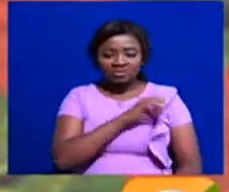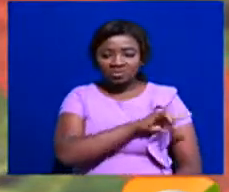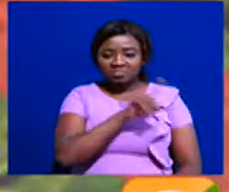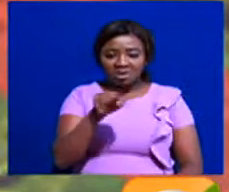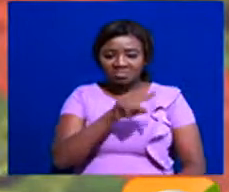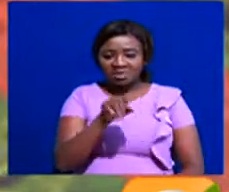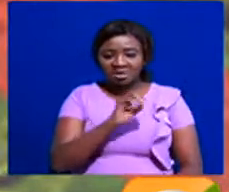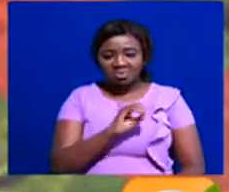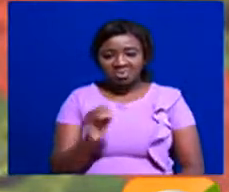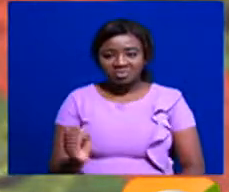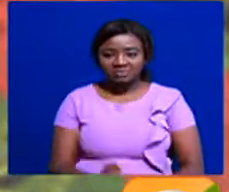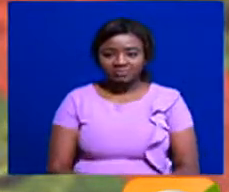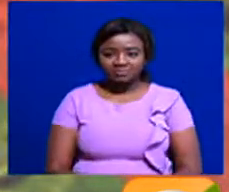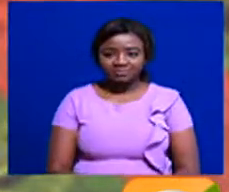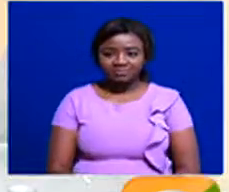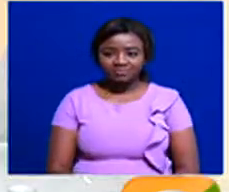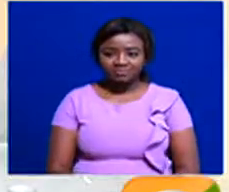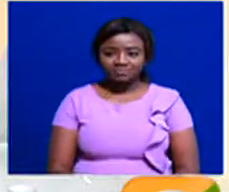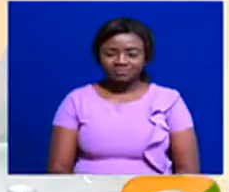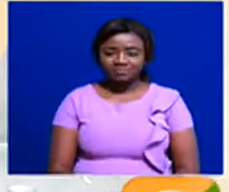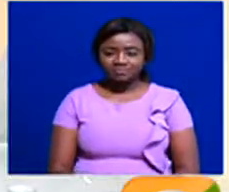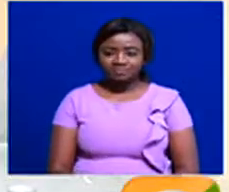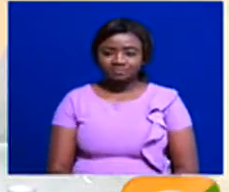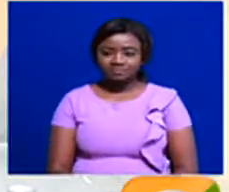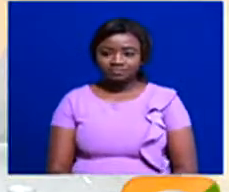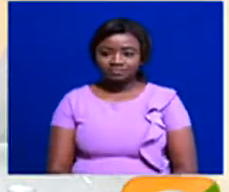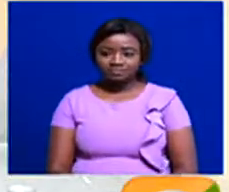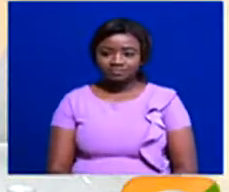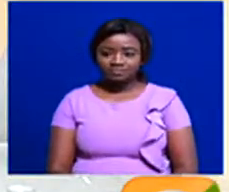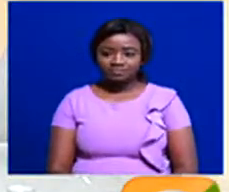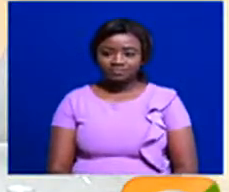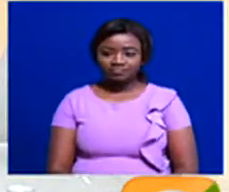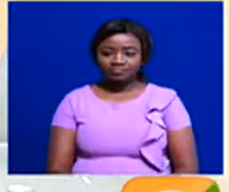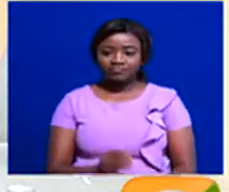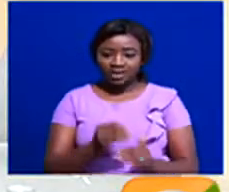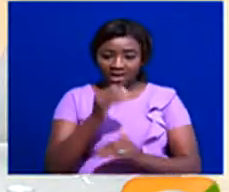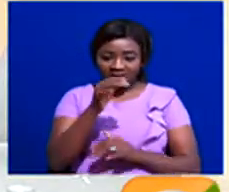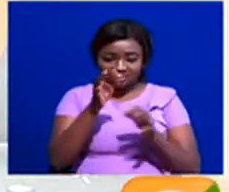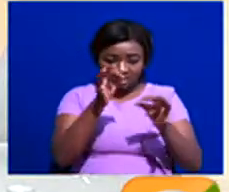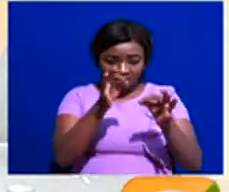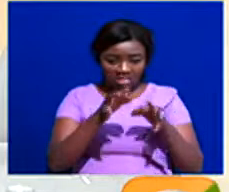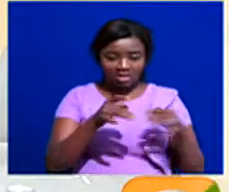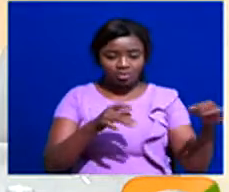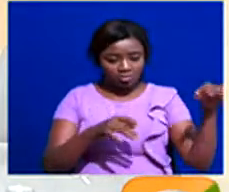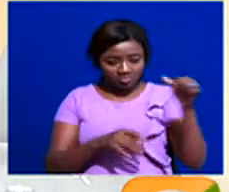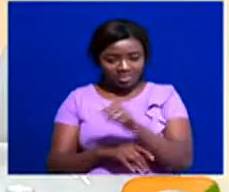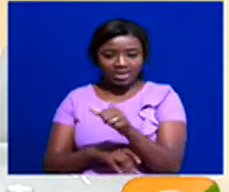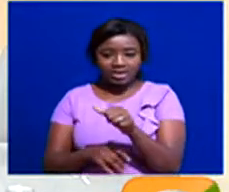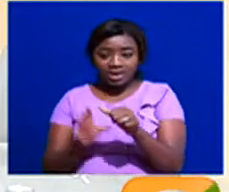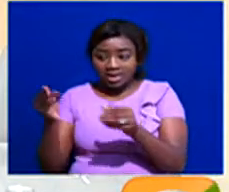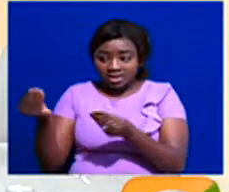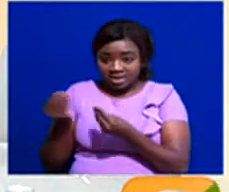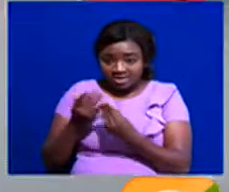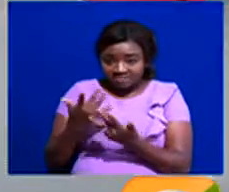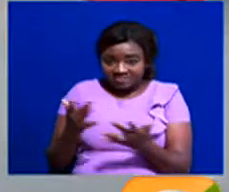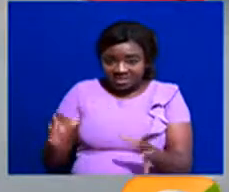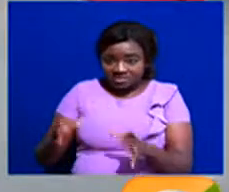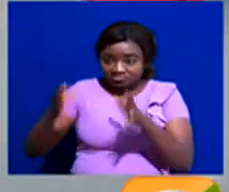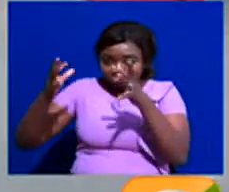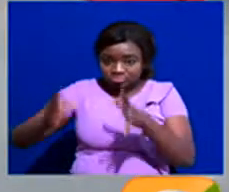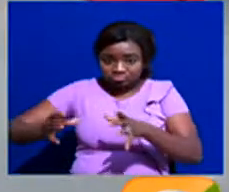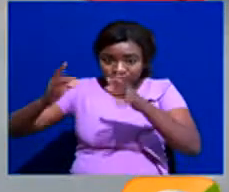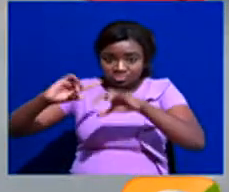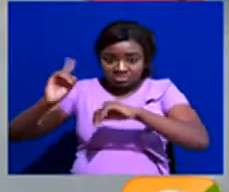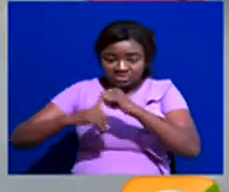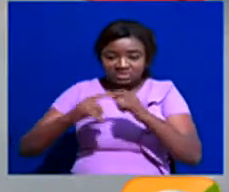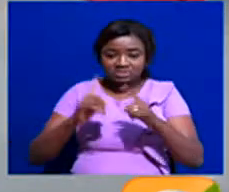get zero. So they give you the inputs which you still pay for at the end of it all? Yes, you so pay. It's not free? It is not free, it is loan. Why is it